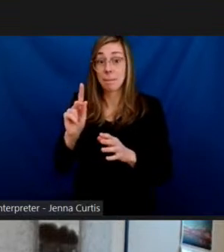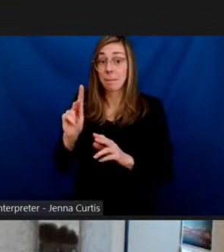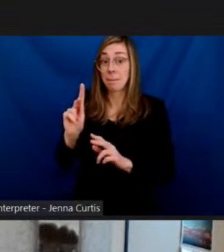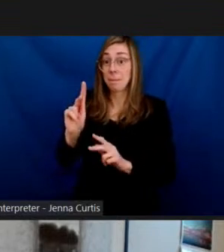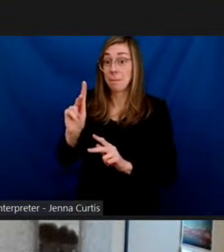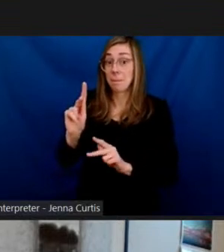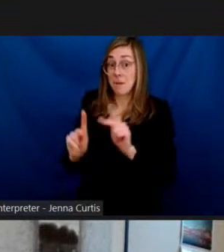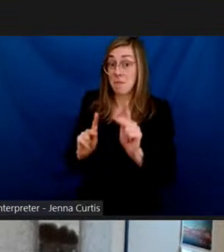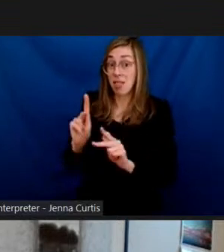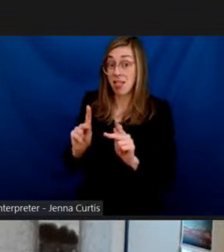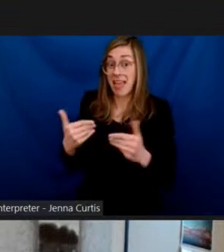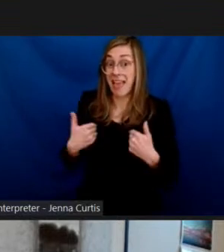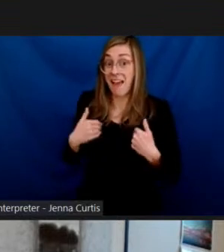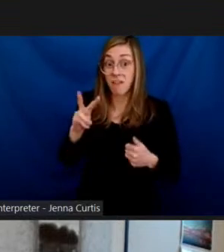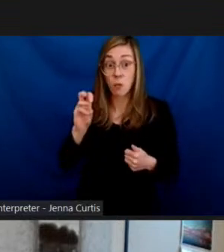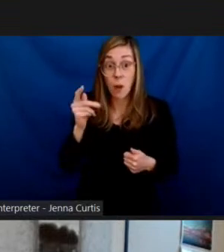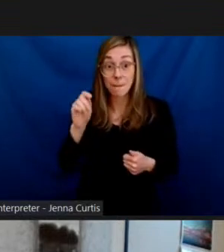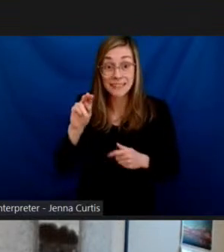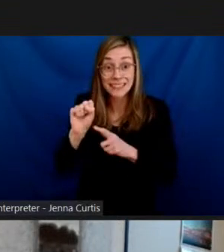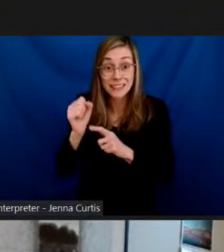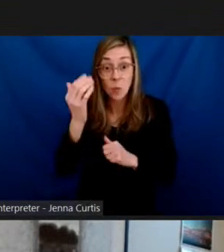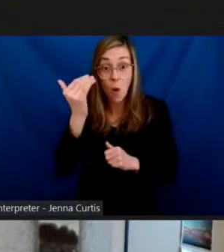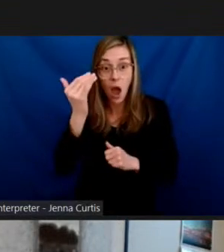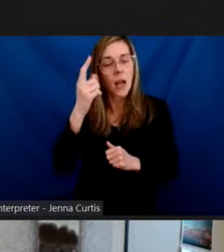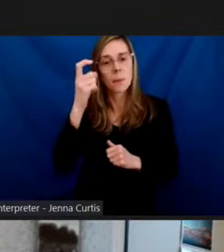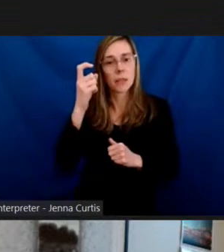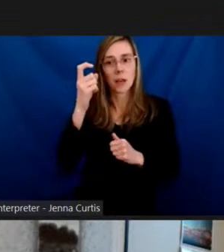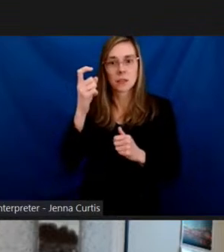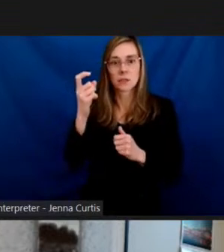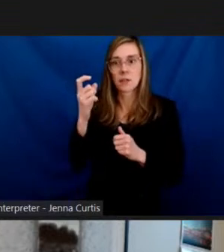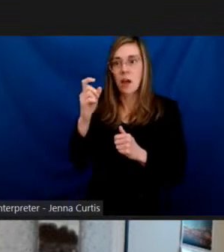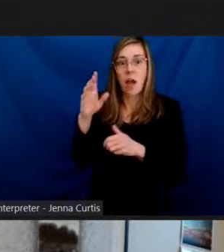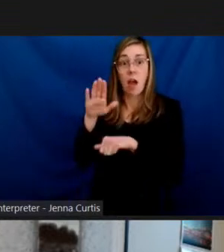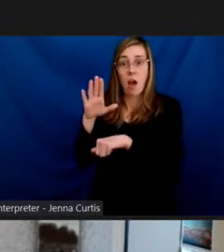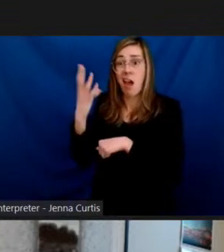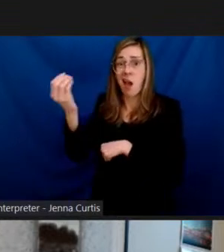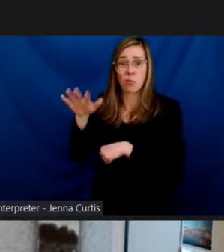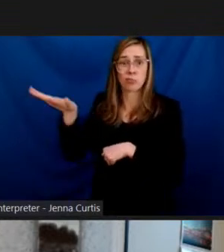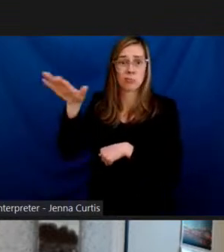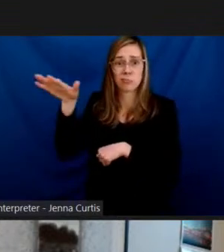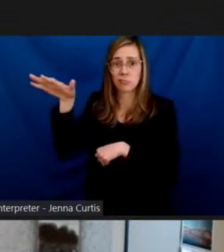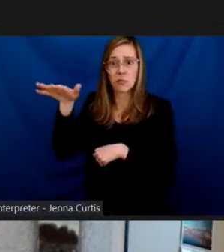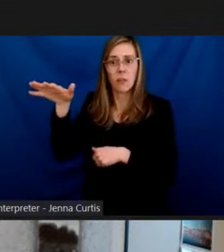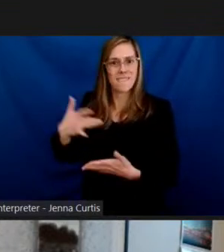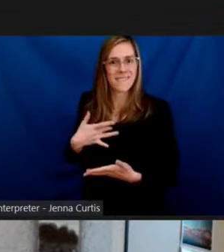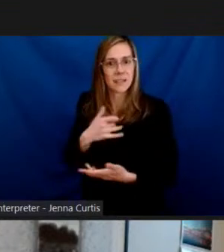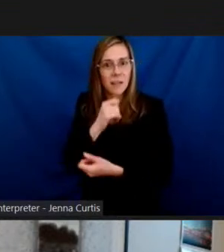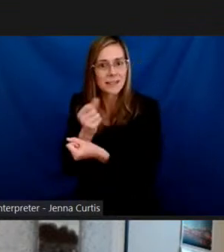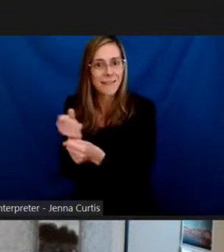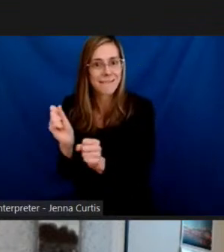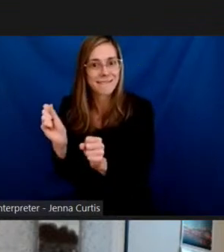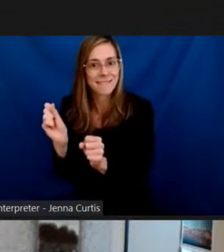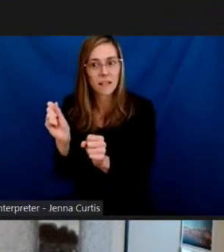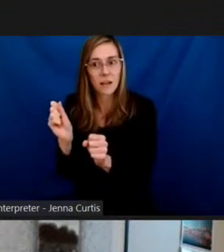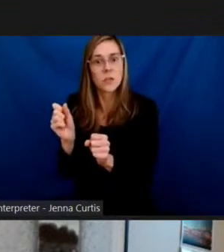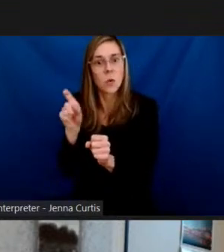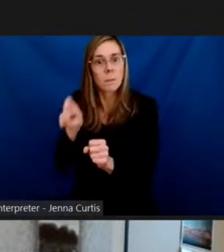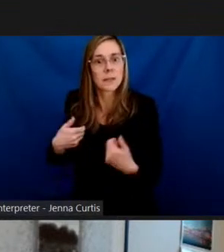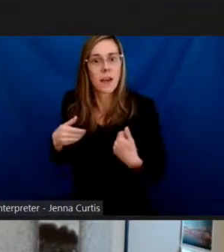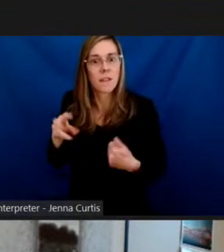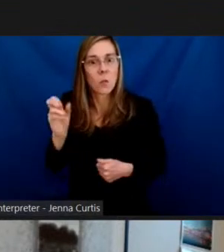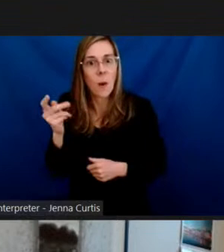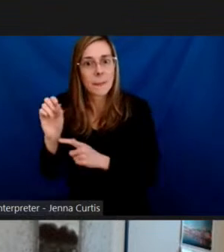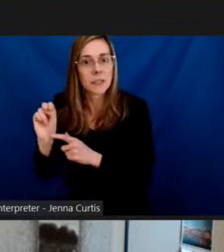village community that makes them feel unsafe. And so our first kind of approach is to understand and to communicate